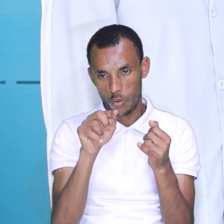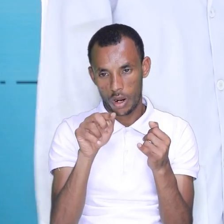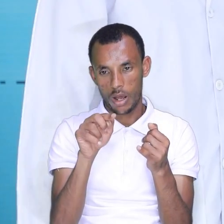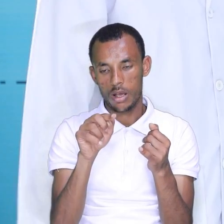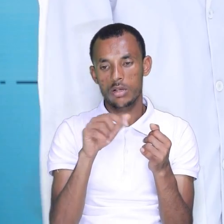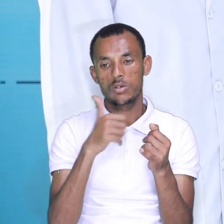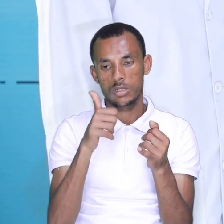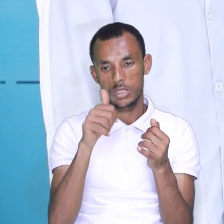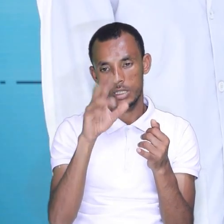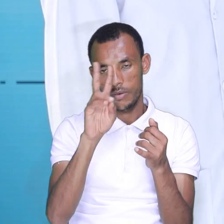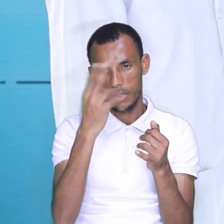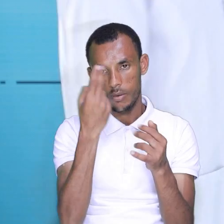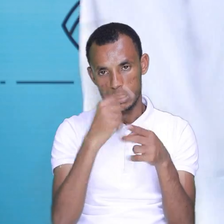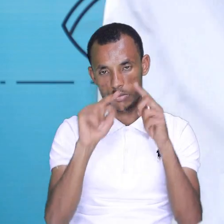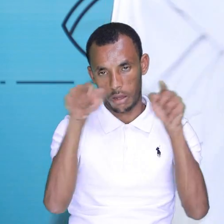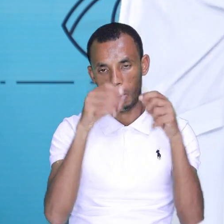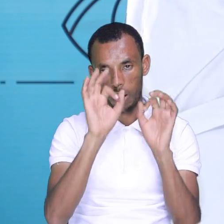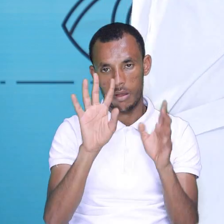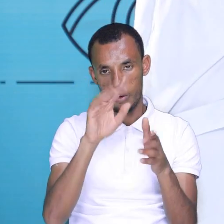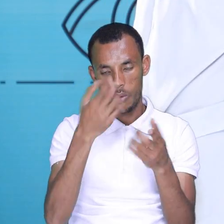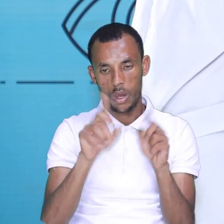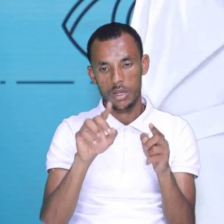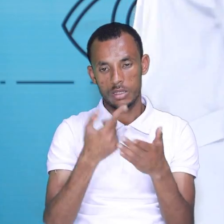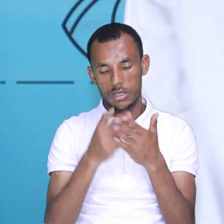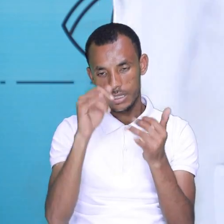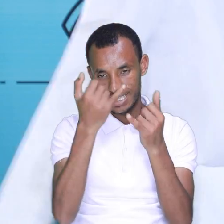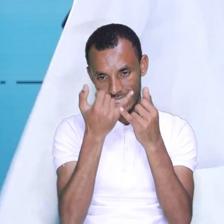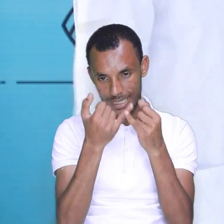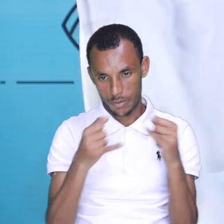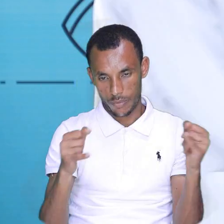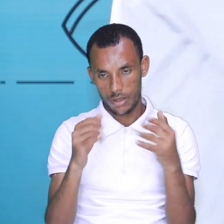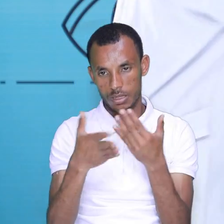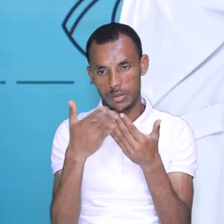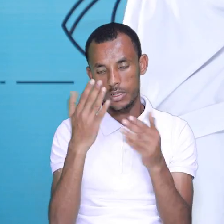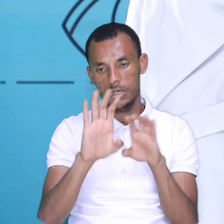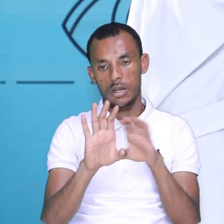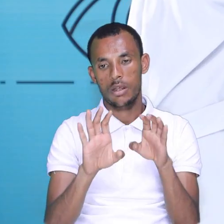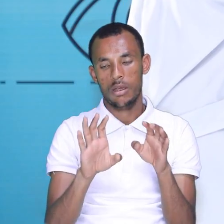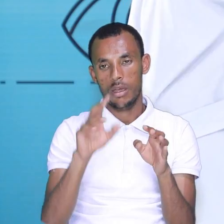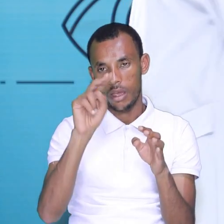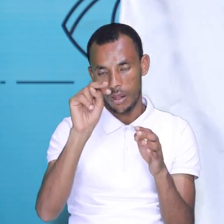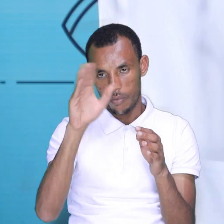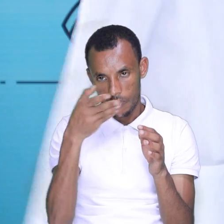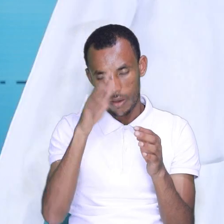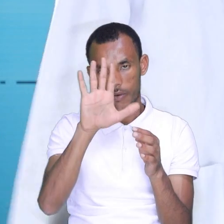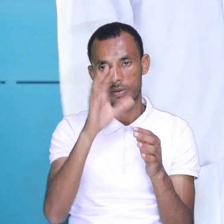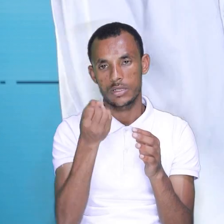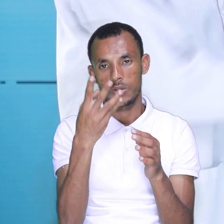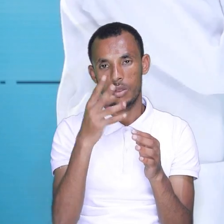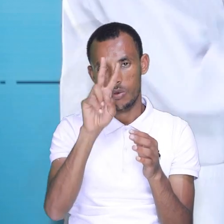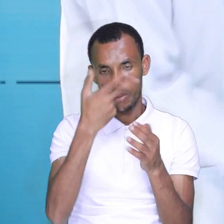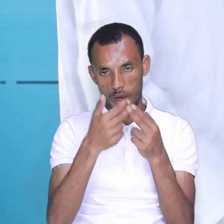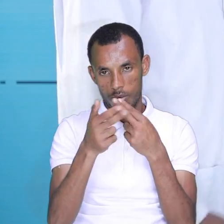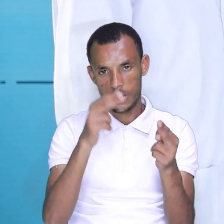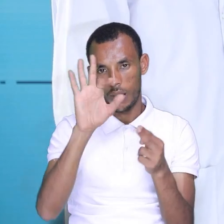5, because we don't have a bracket. When these two are simplified, and by 5 we'll have 2. 2